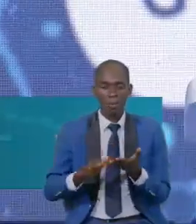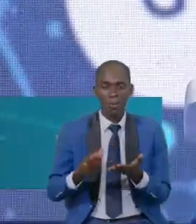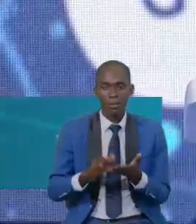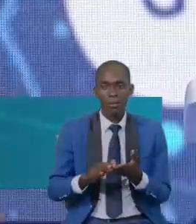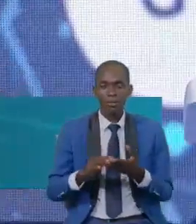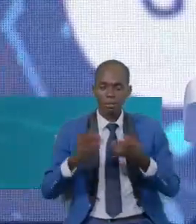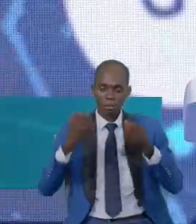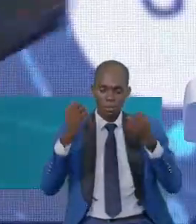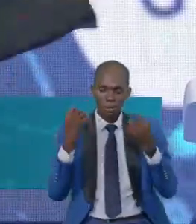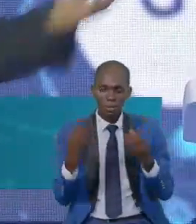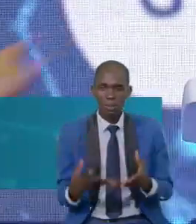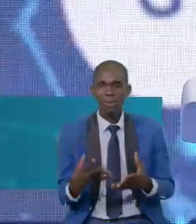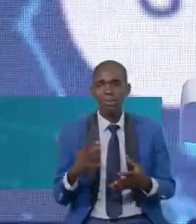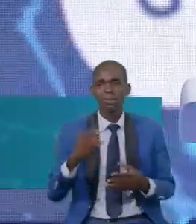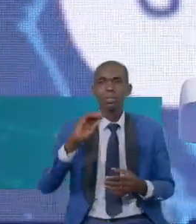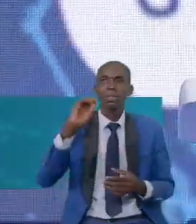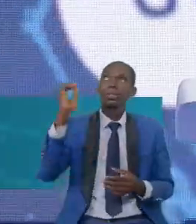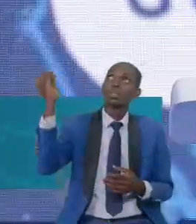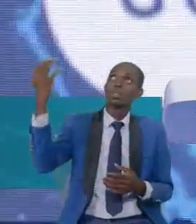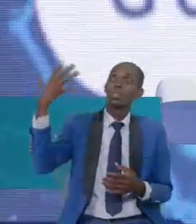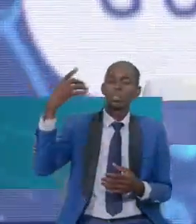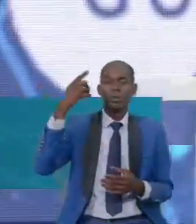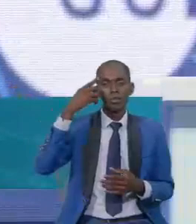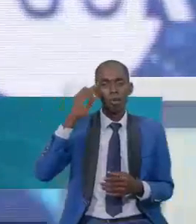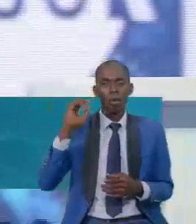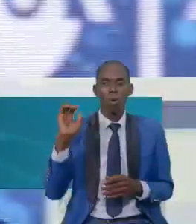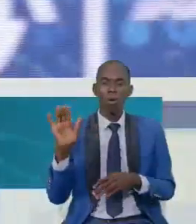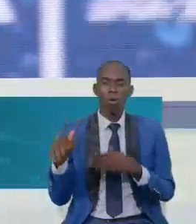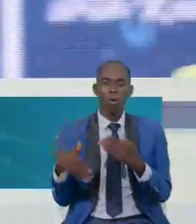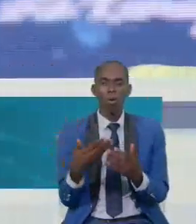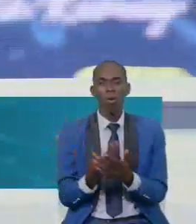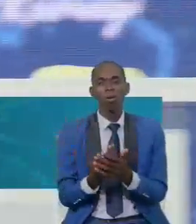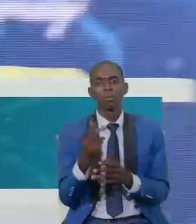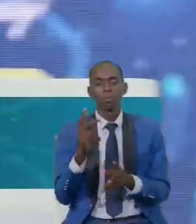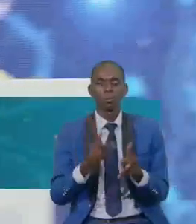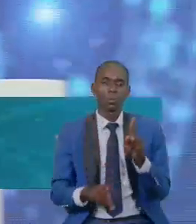plenteous grace for all people.